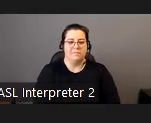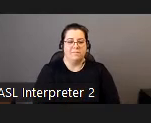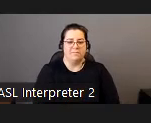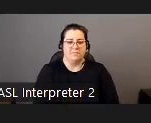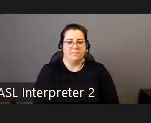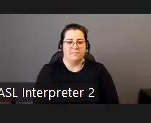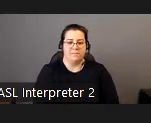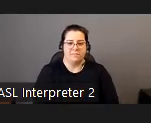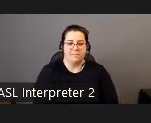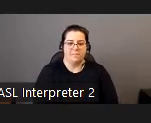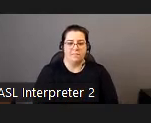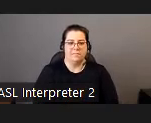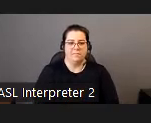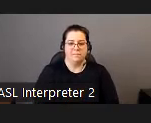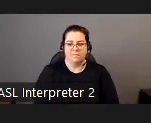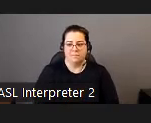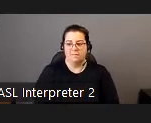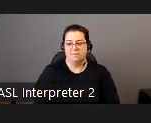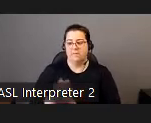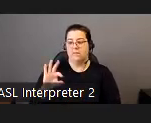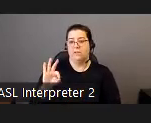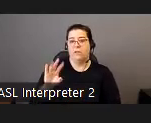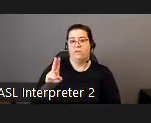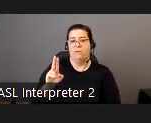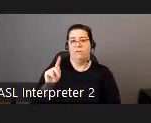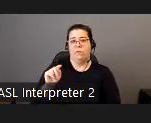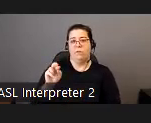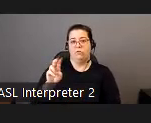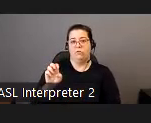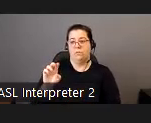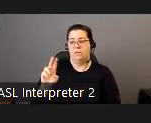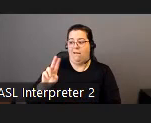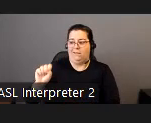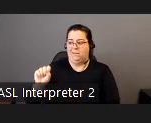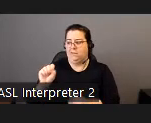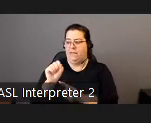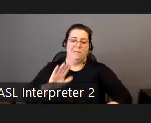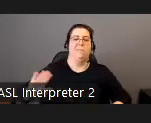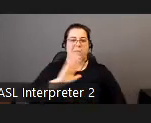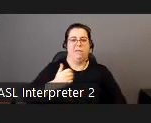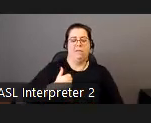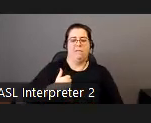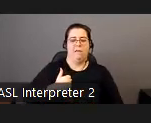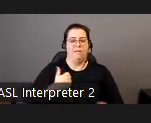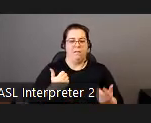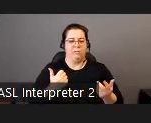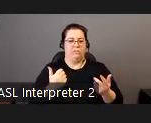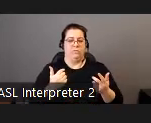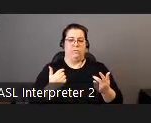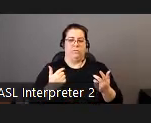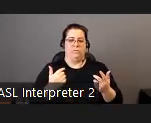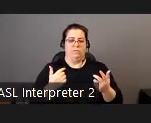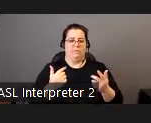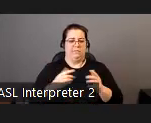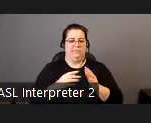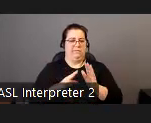pan-Canadian engagement strategy in which we talk about, it's true that everyone has a role to play, but it's